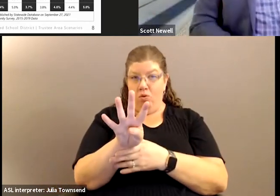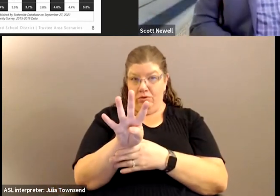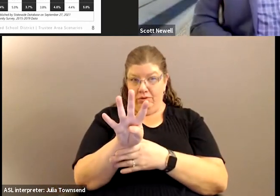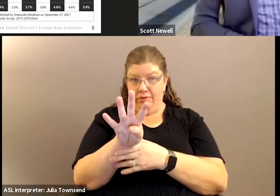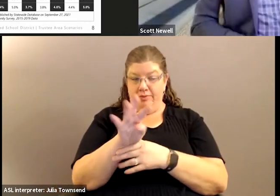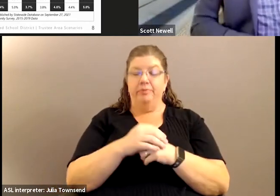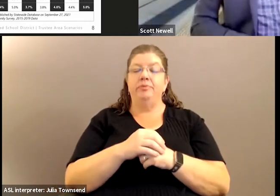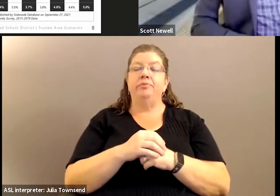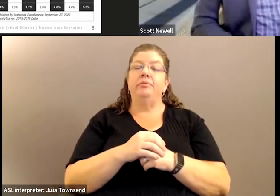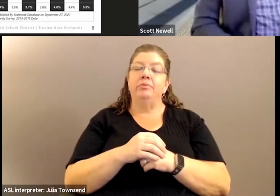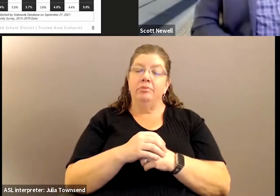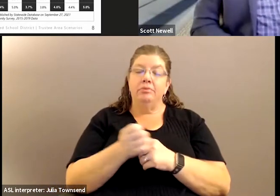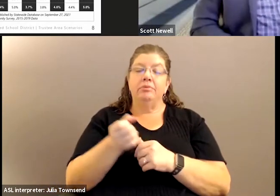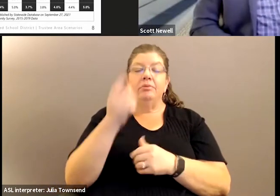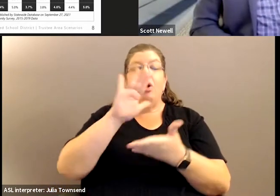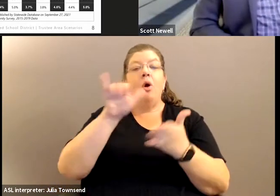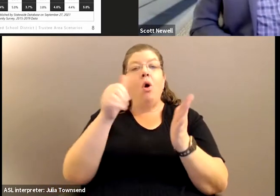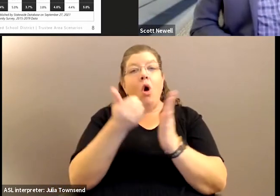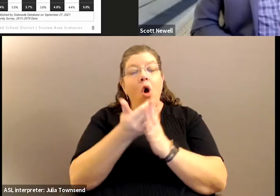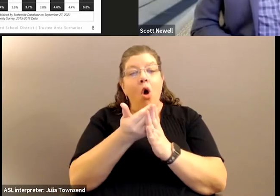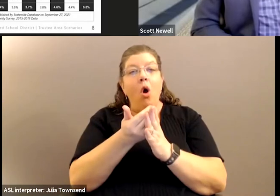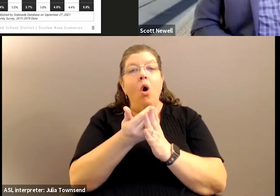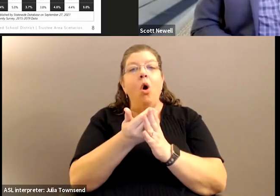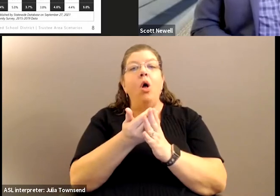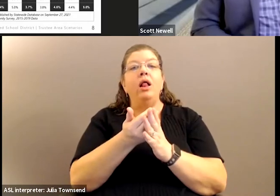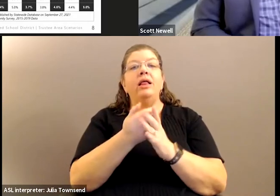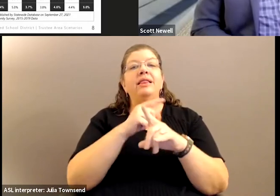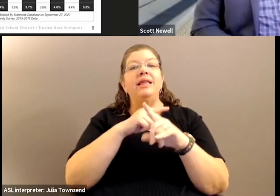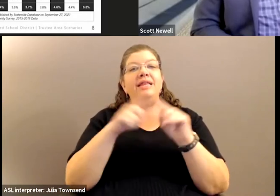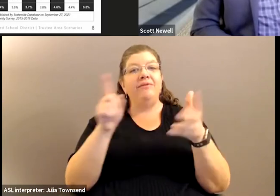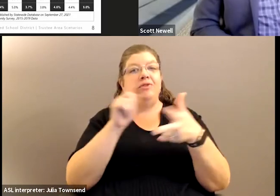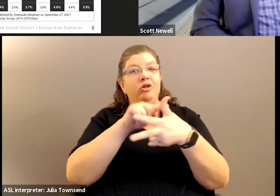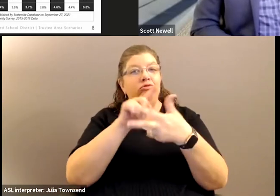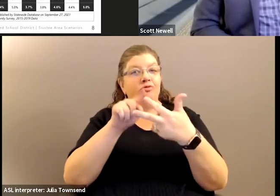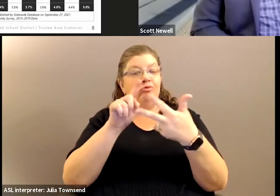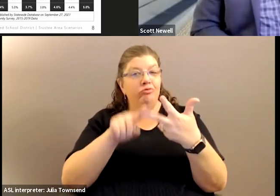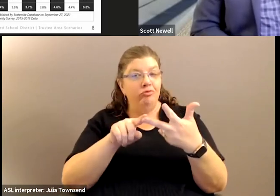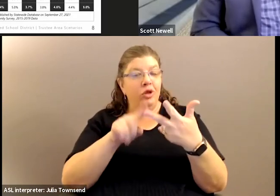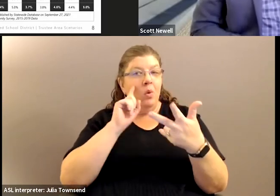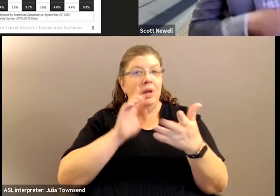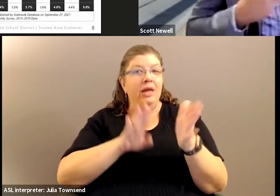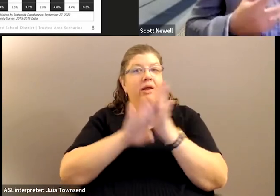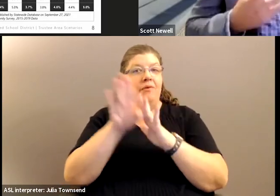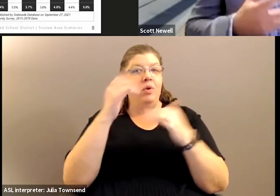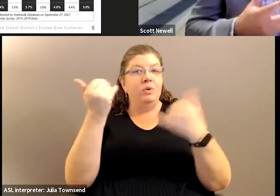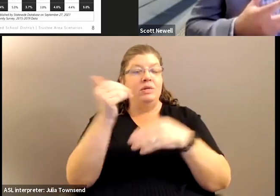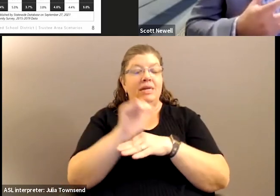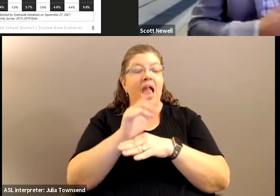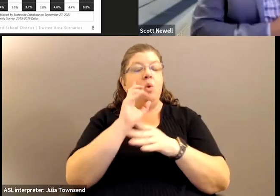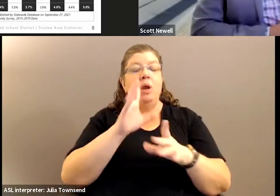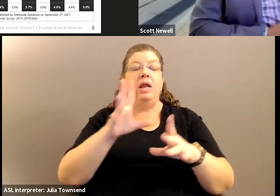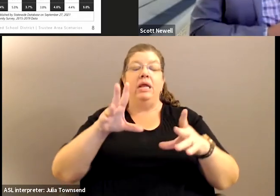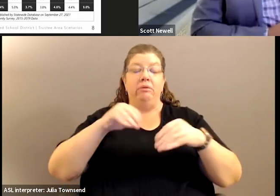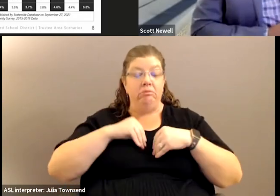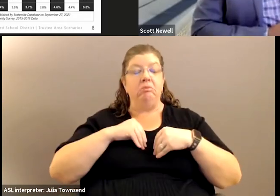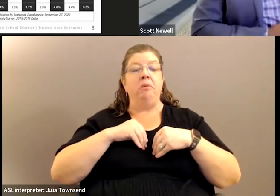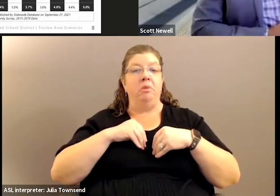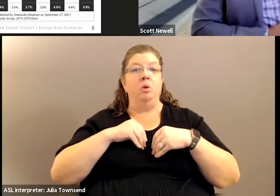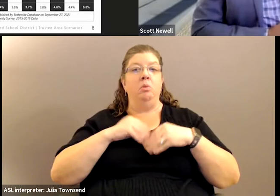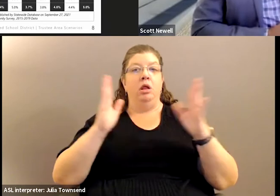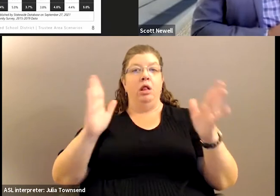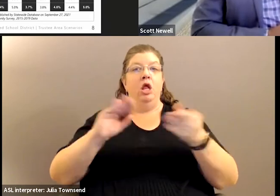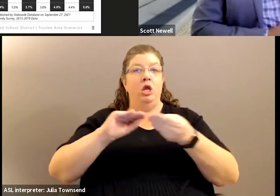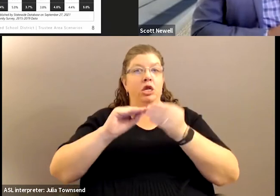i will say all the scenarios that we have uh provided tonight fall within an acceptable range so all of